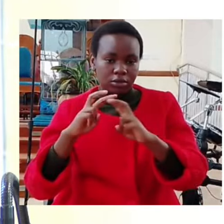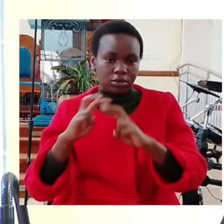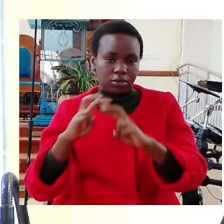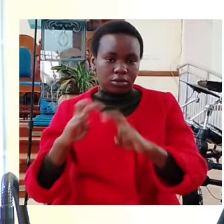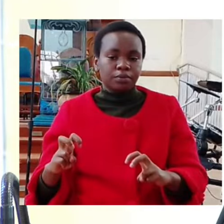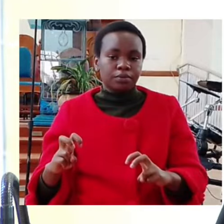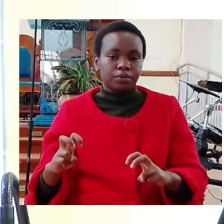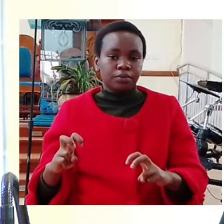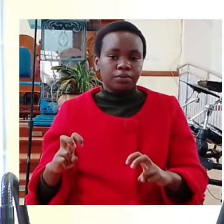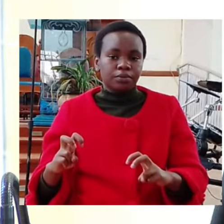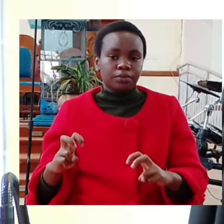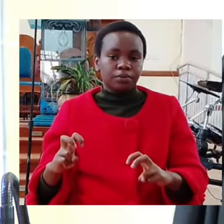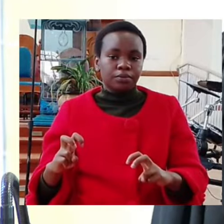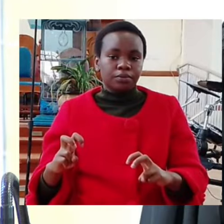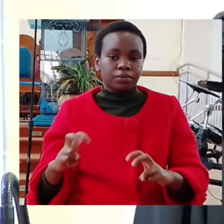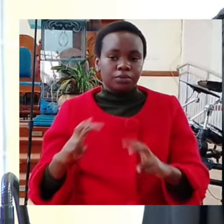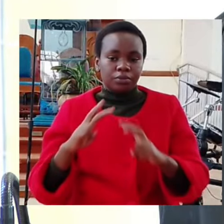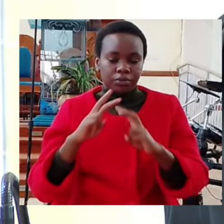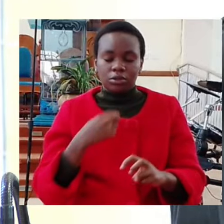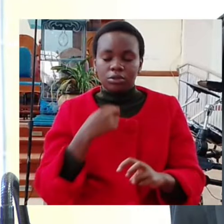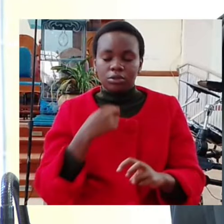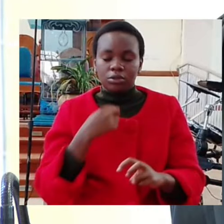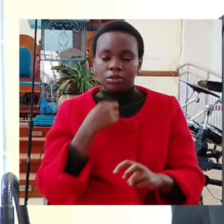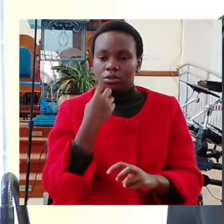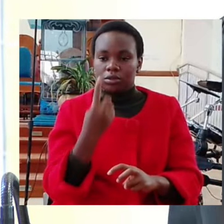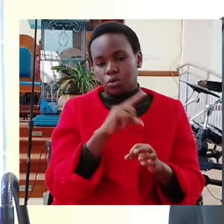Nimethagirira makoiga ona akorwo ndokaga mutungatiri.